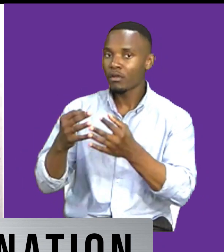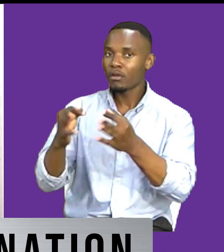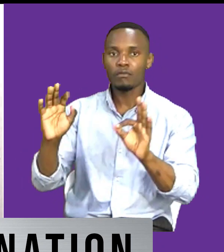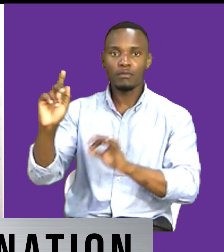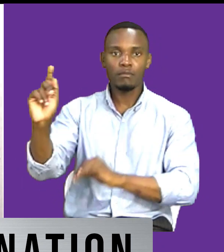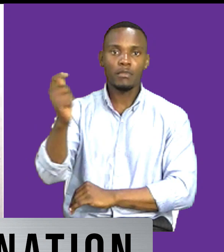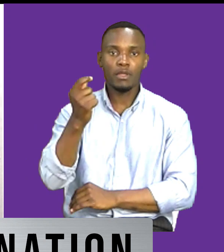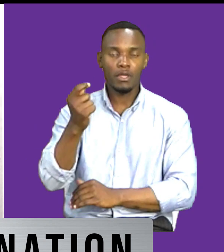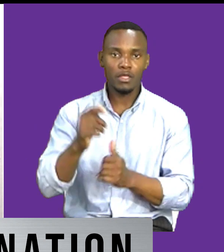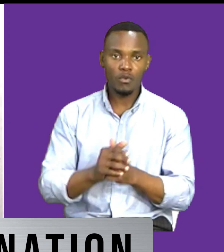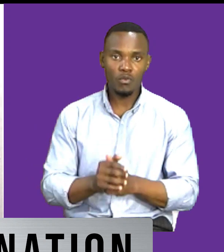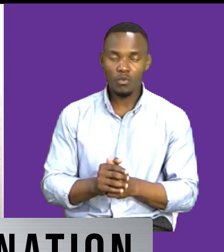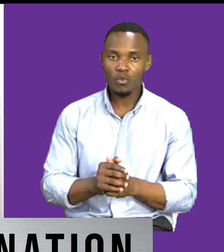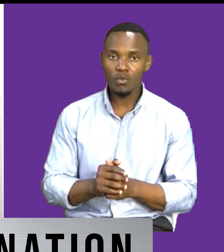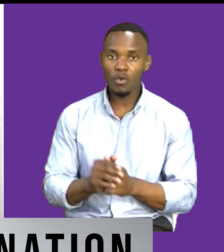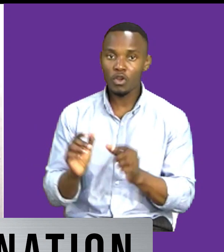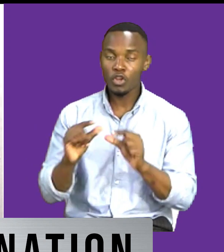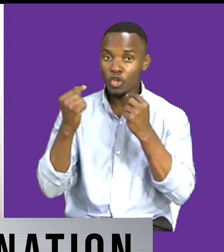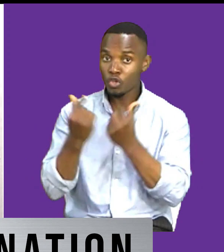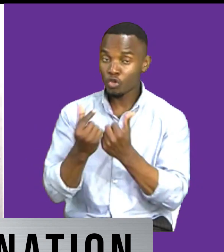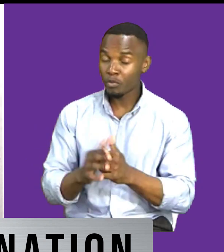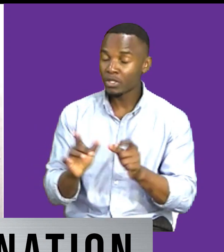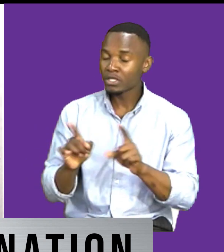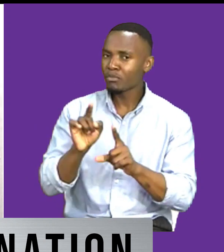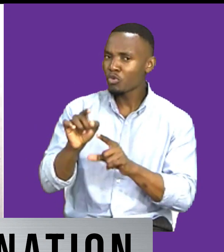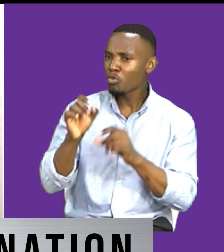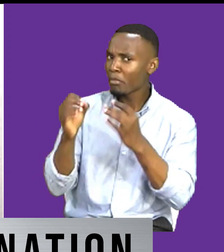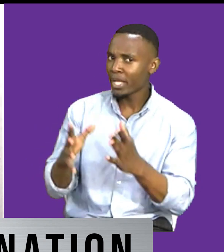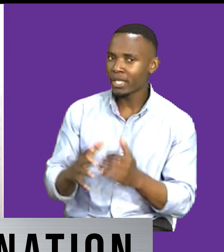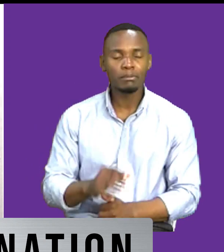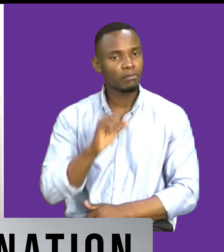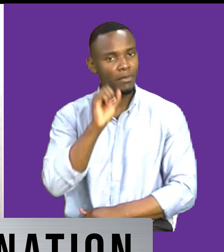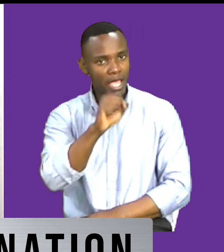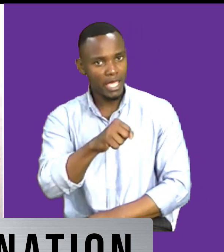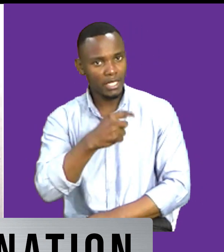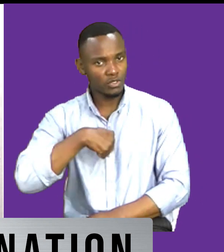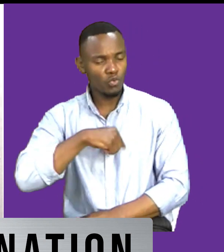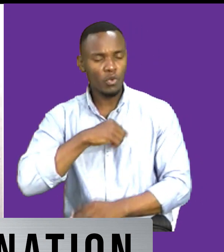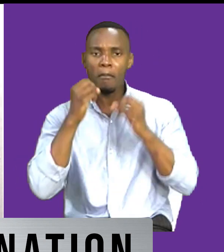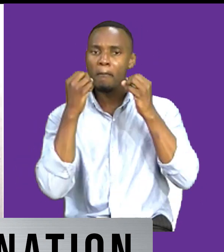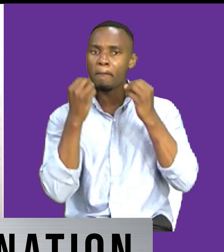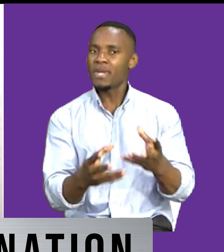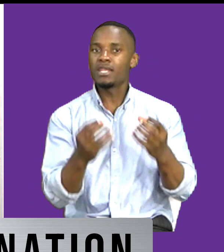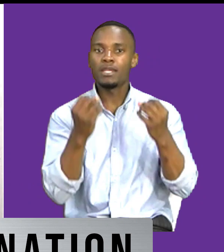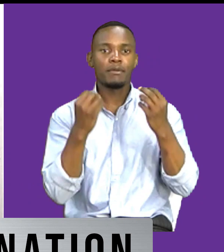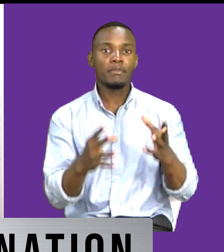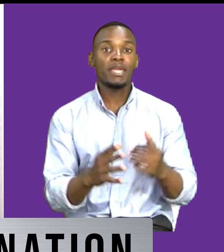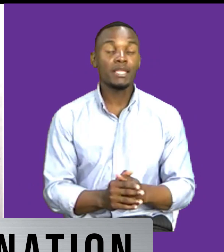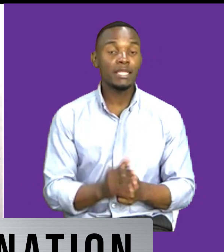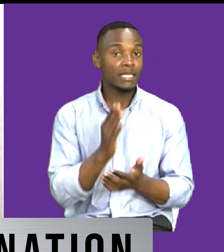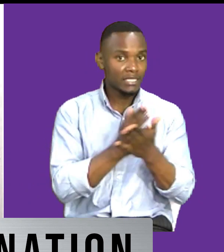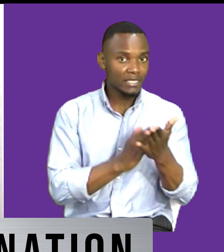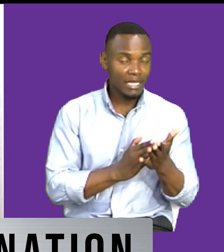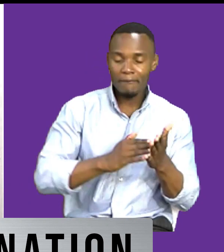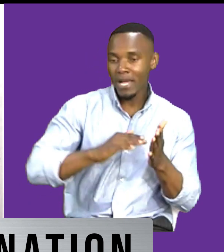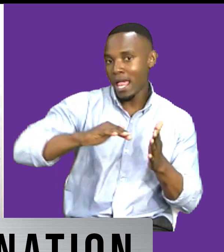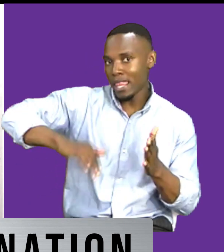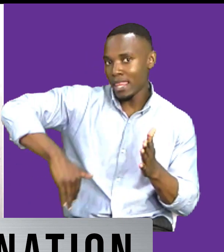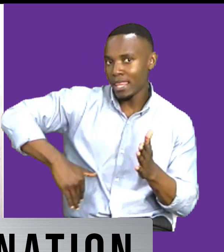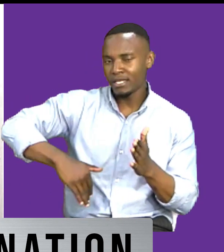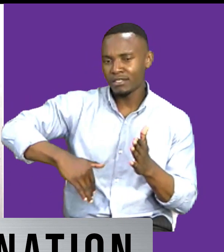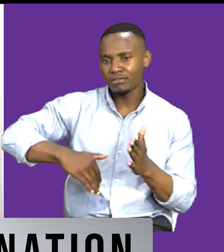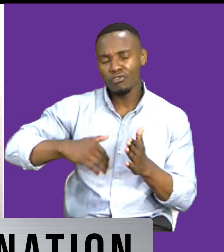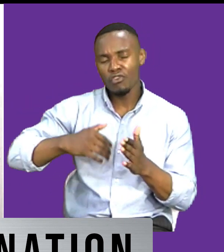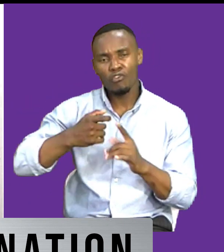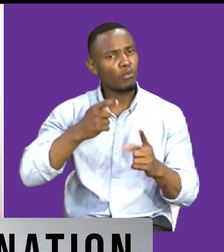across every county. We are many. A lot of us, we are just being delayed by a few ups and downs here because we